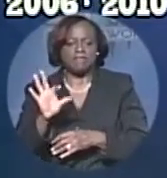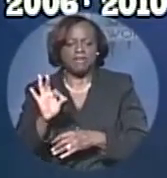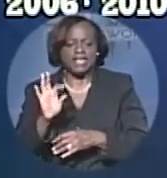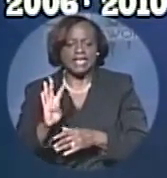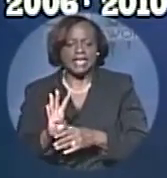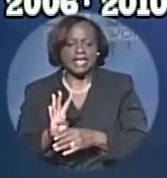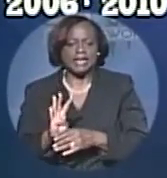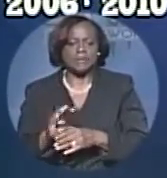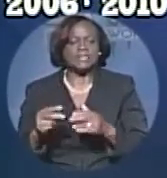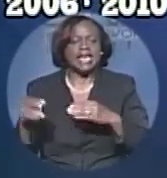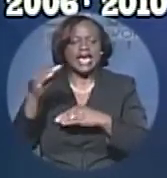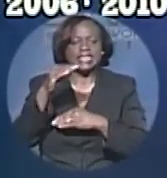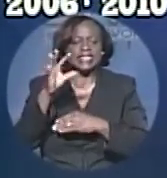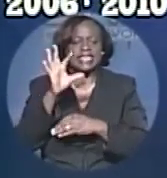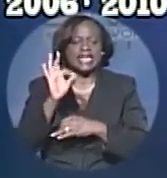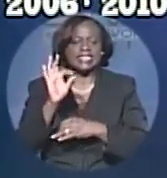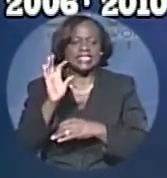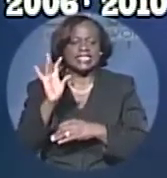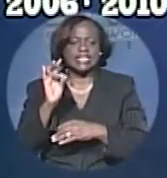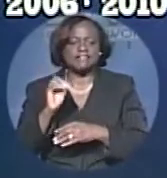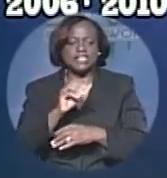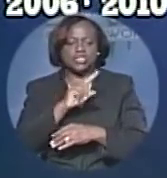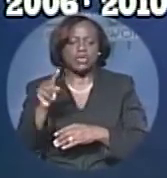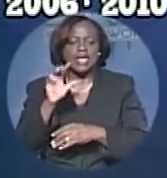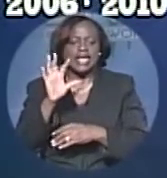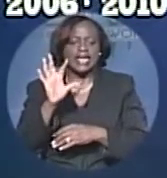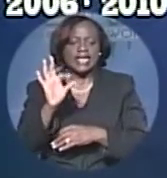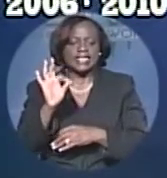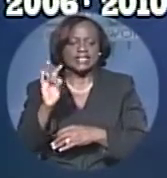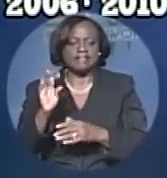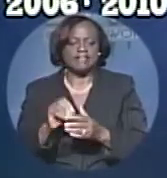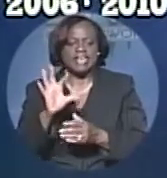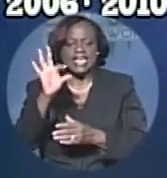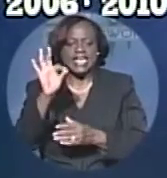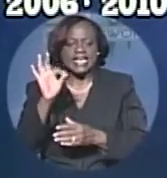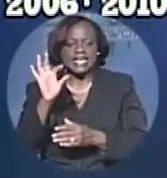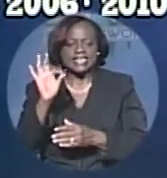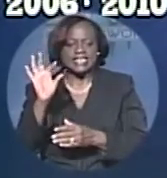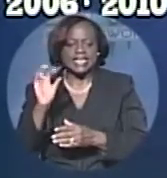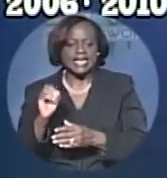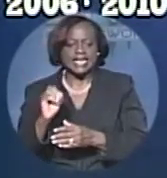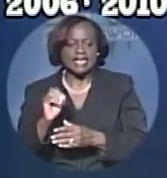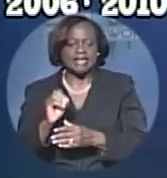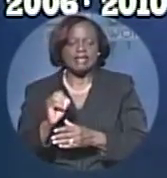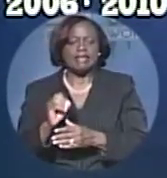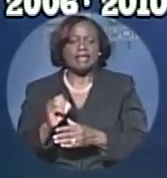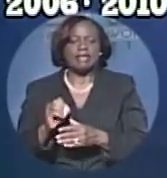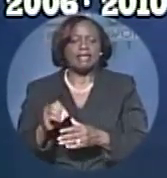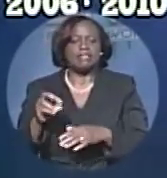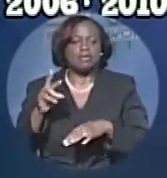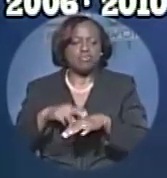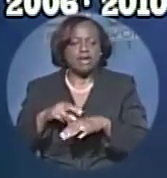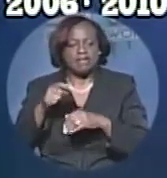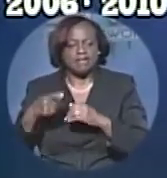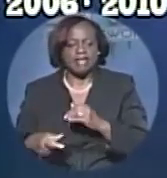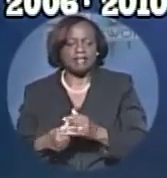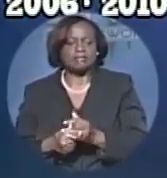period 1970 to 1985. From the 90s, the fertility rate fell well below its highest level